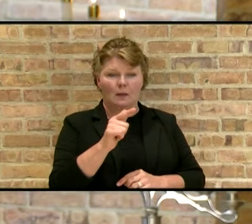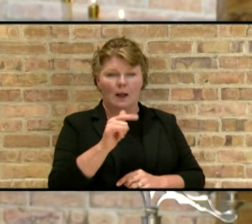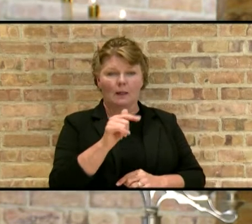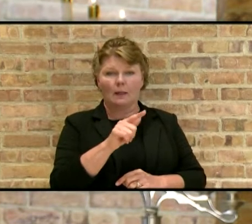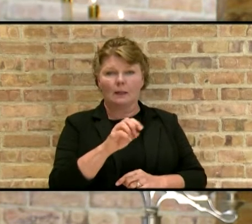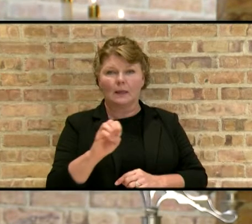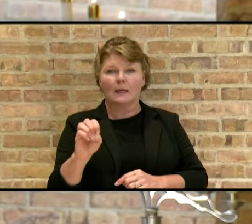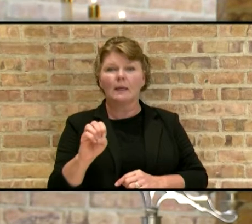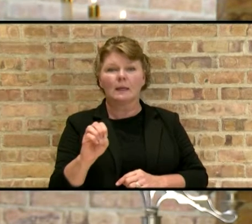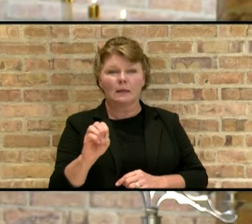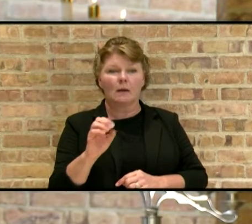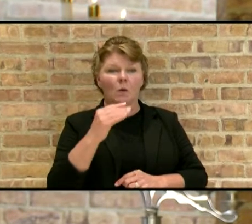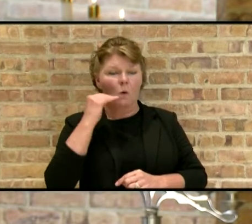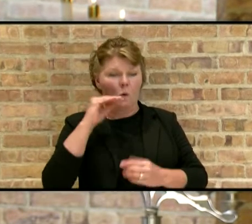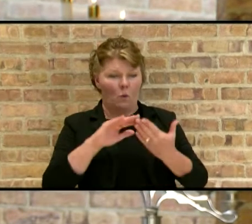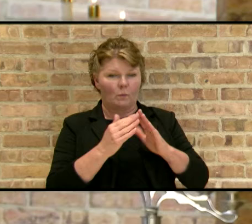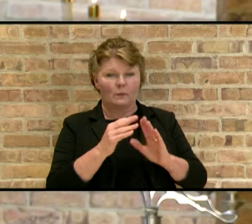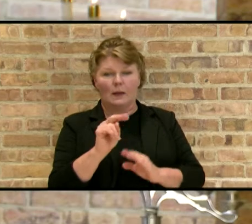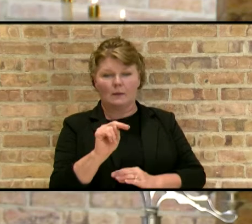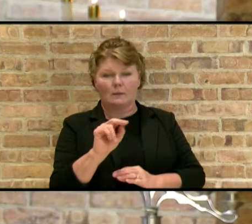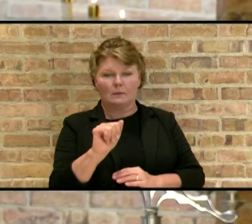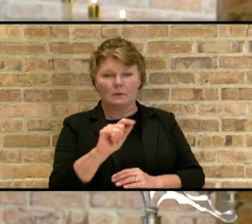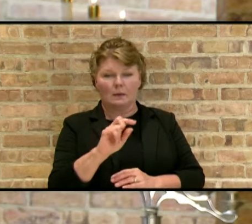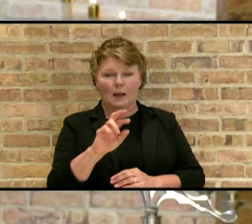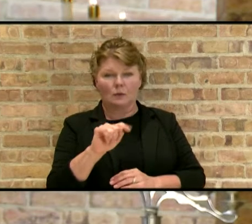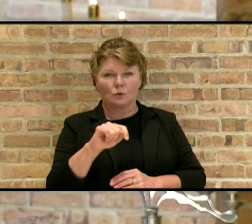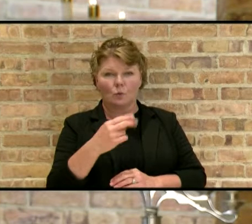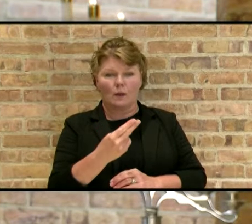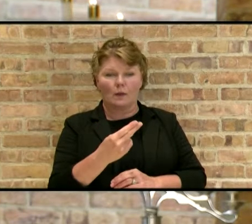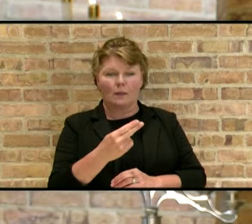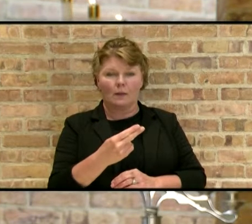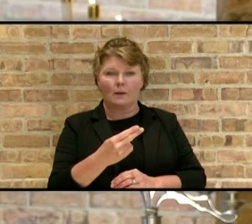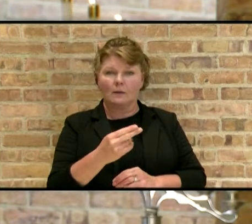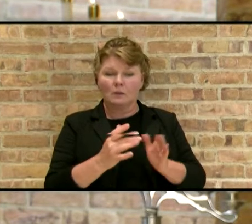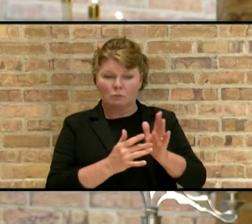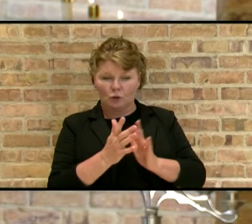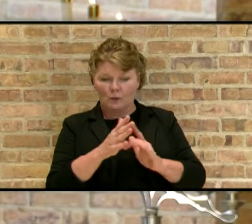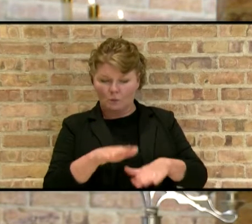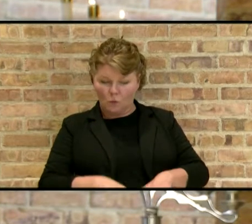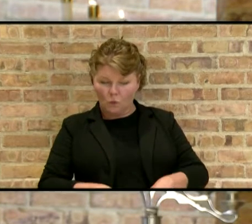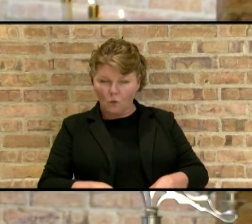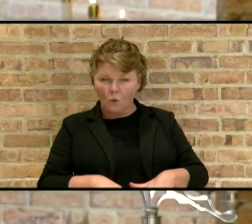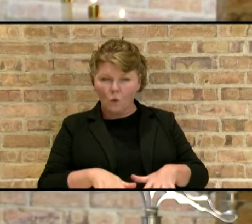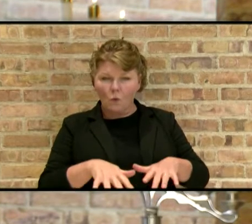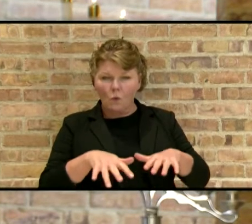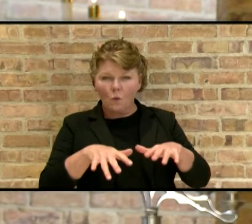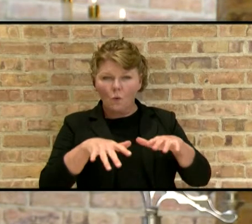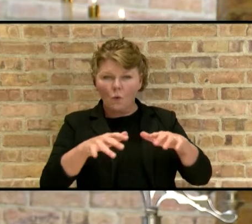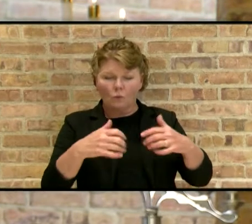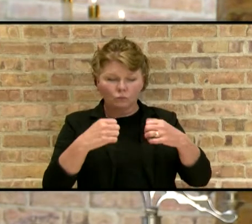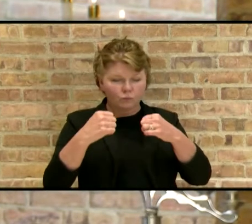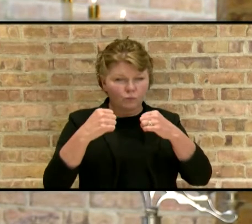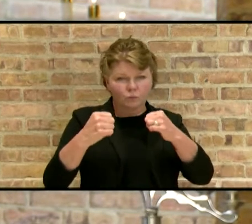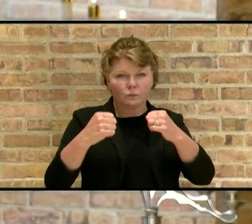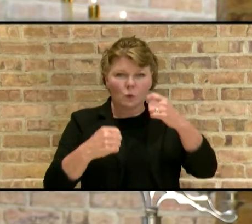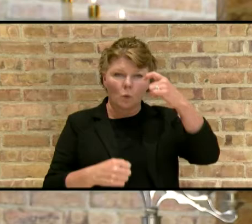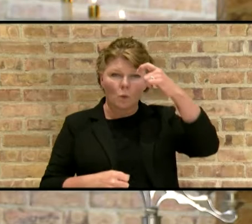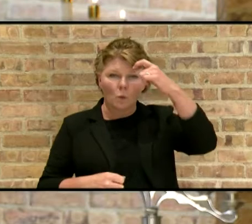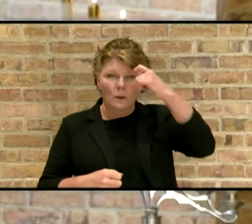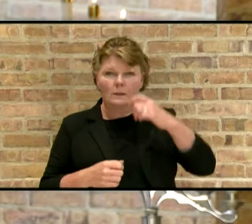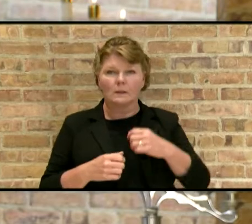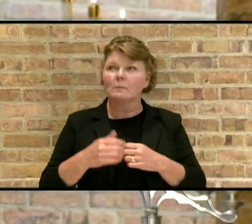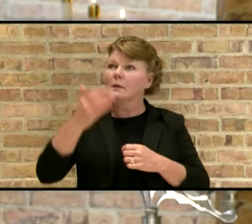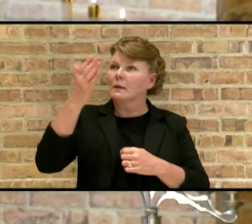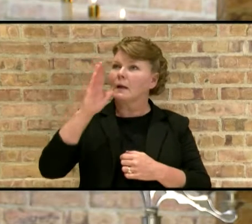their hometown of Nazareth. And the child grew and became strong, filled with wisdom, and the favor of God